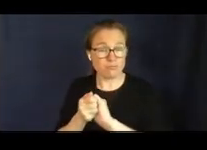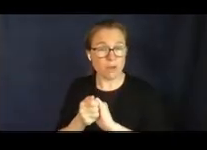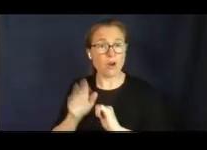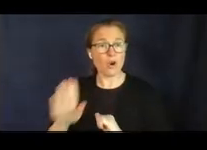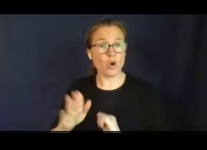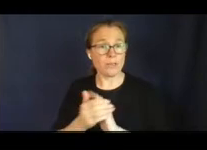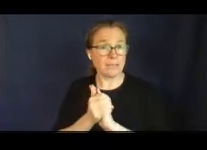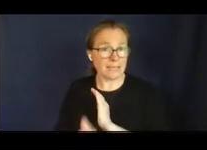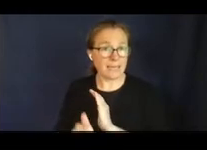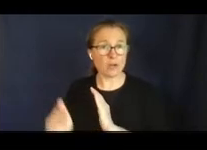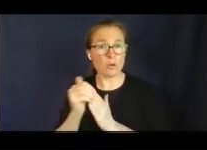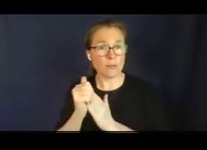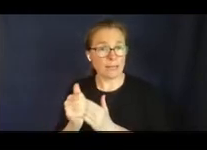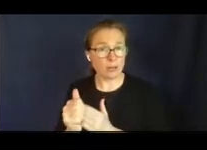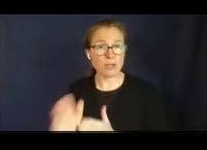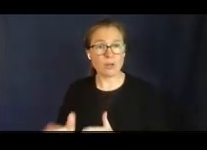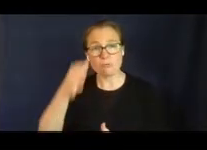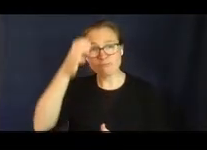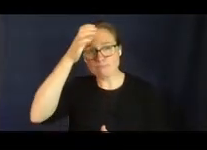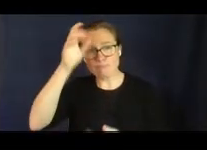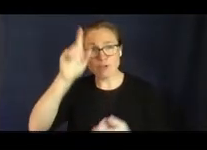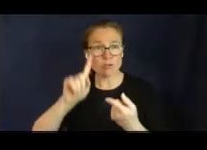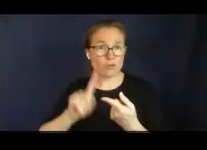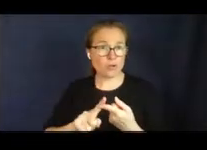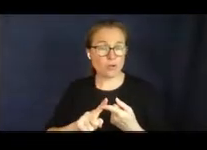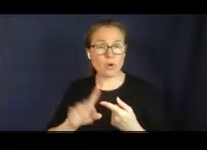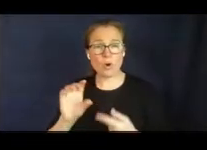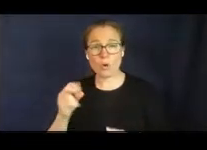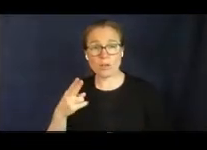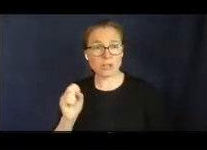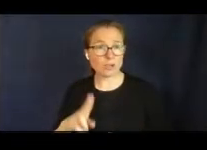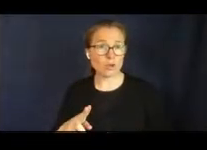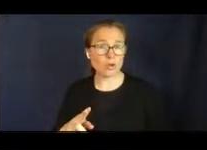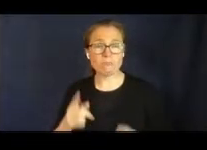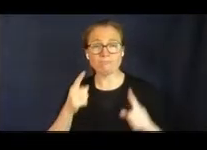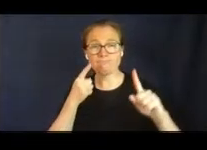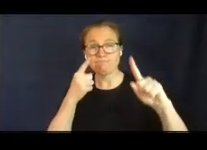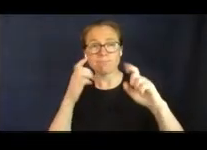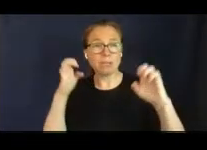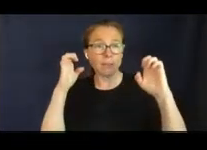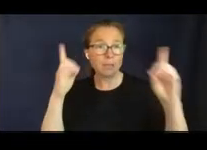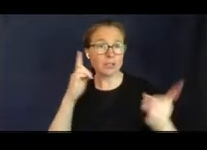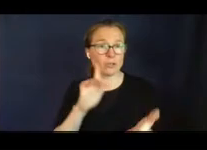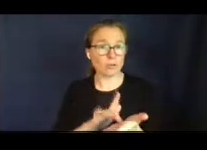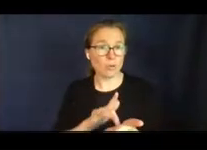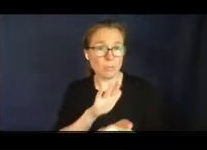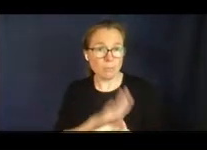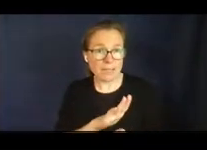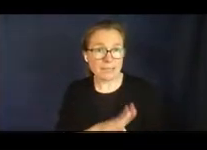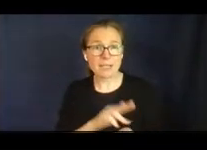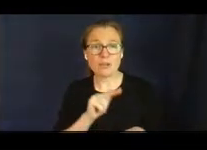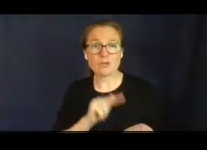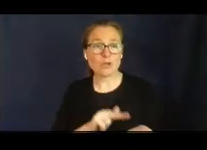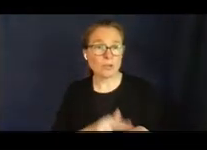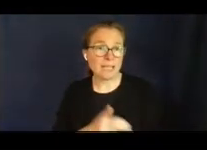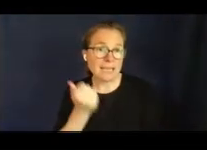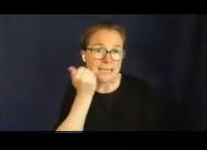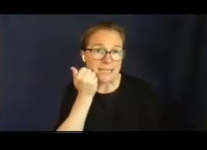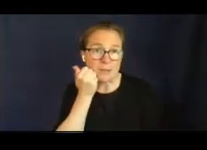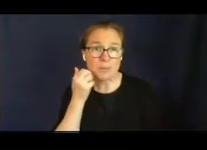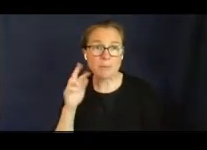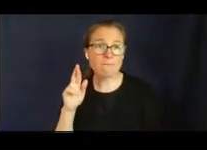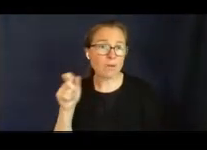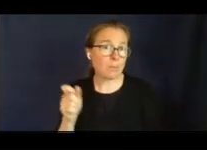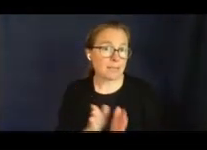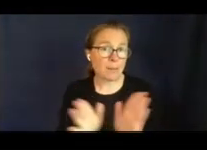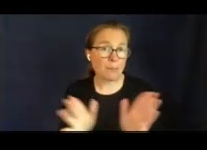leadership, and expertise to OHSU's education missions for the School of Medicine, Nursing, Dentistry, Pharmacy, Public Health,